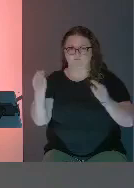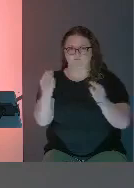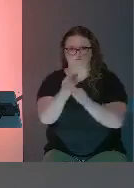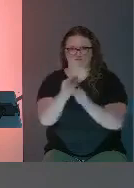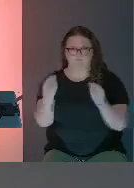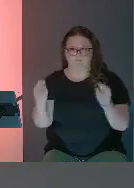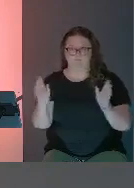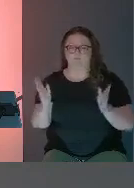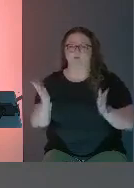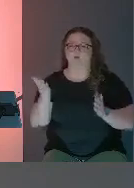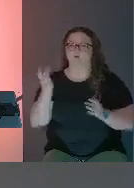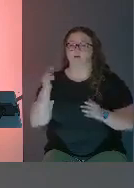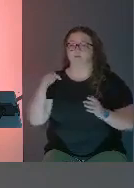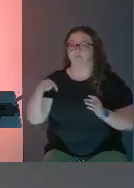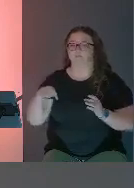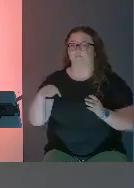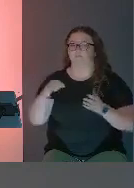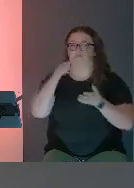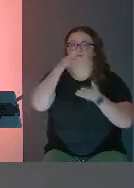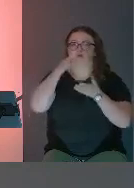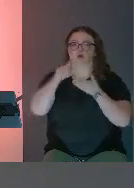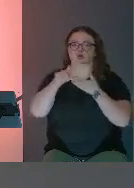because these letters bring